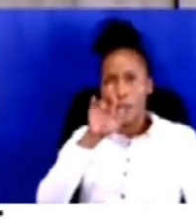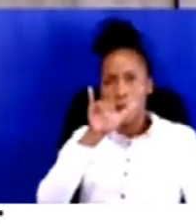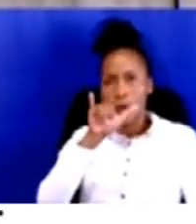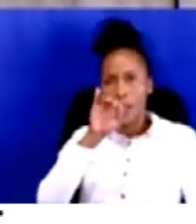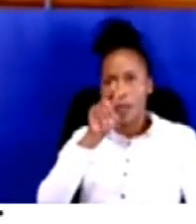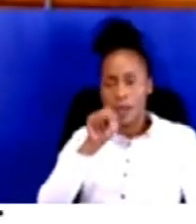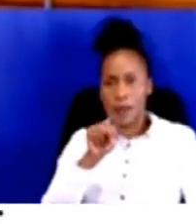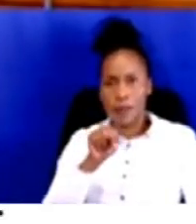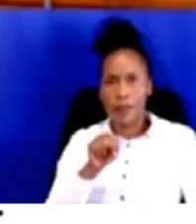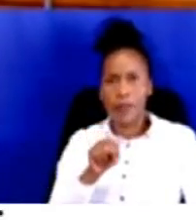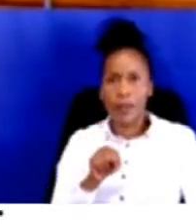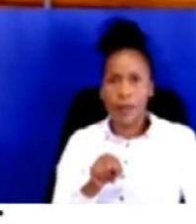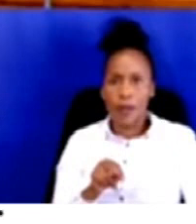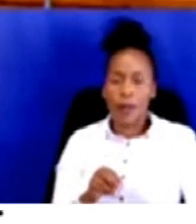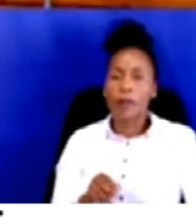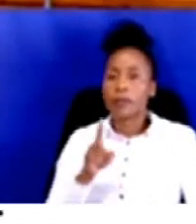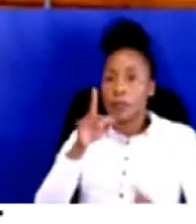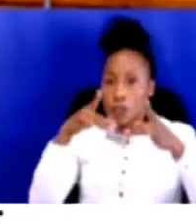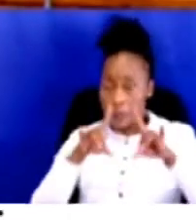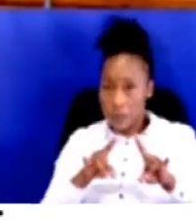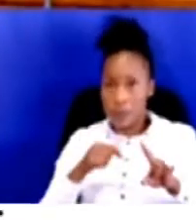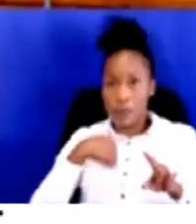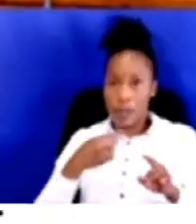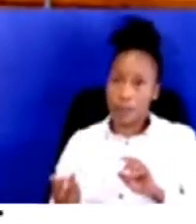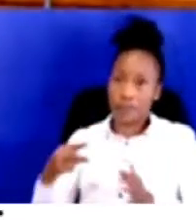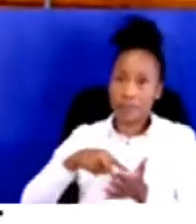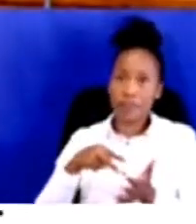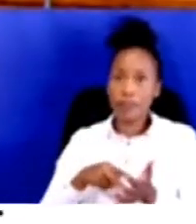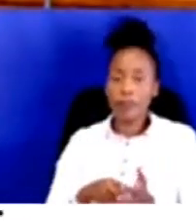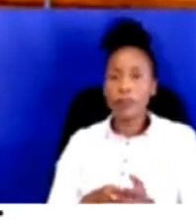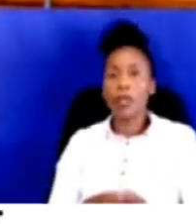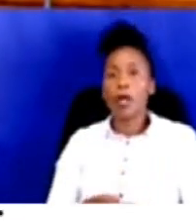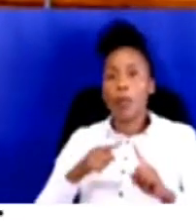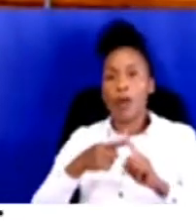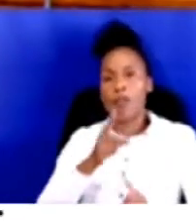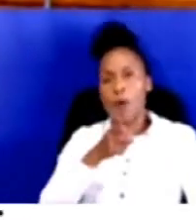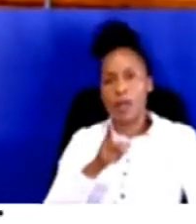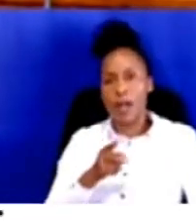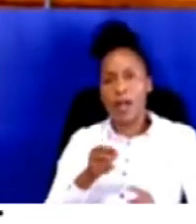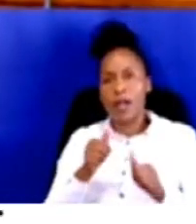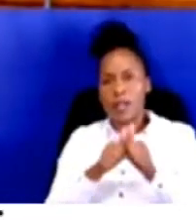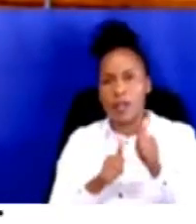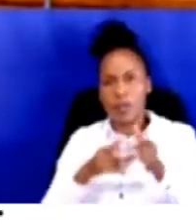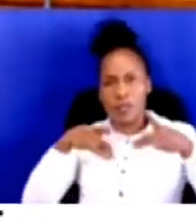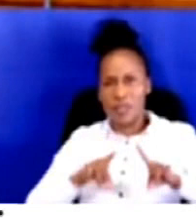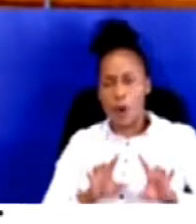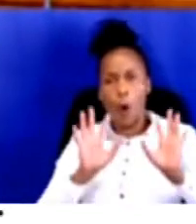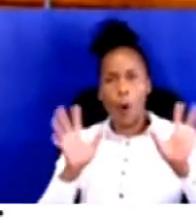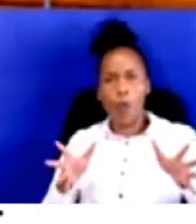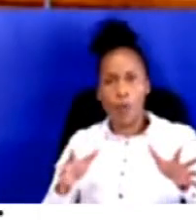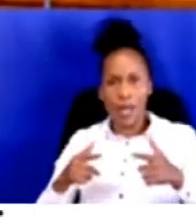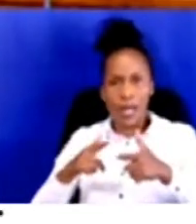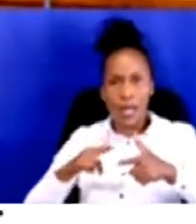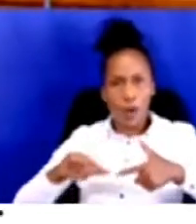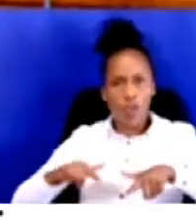rising on. I'm rising on a point of order, Deputy Chairperson. And your order is? Deputy Chairperson, it's only logical and